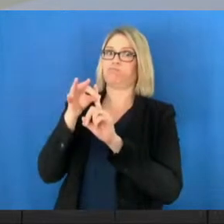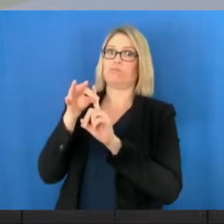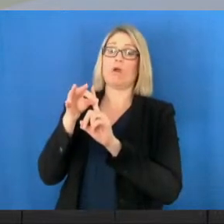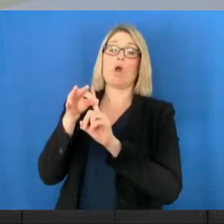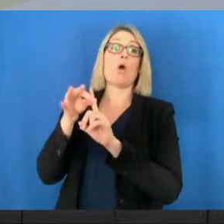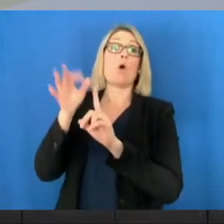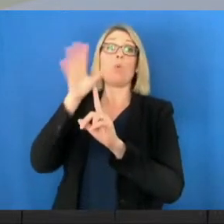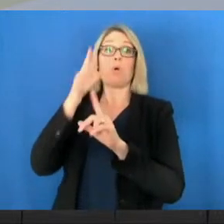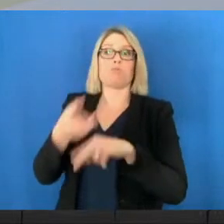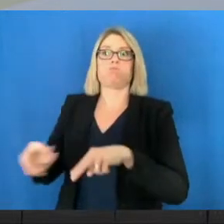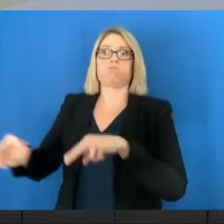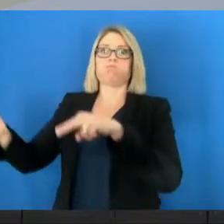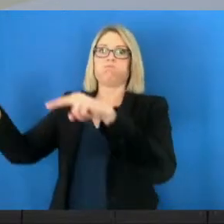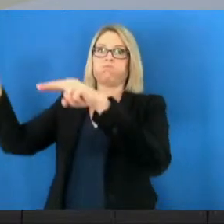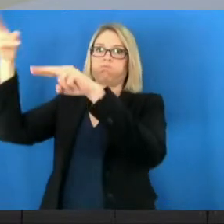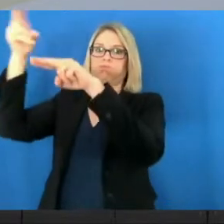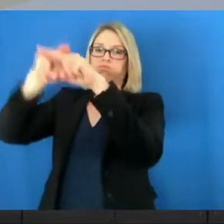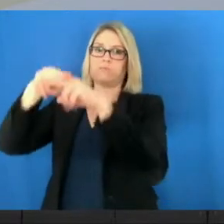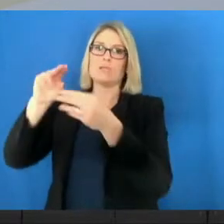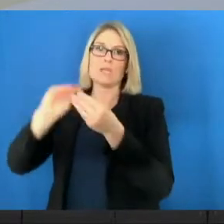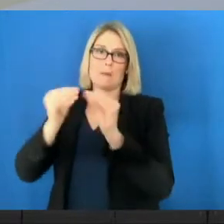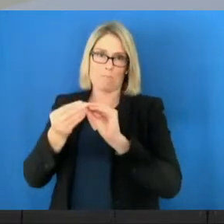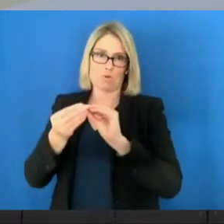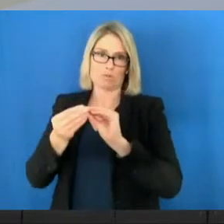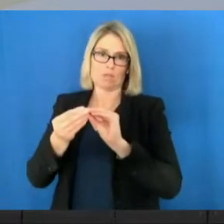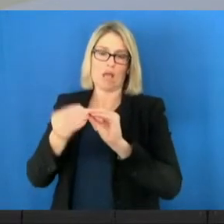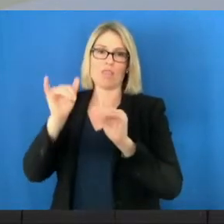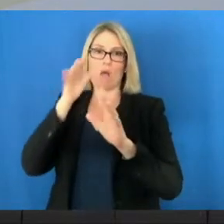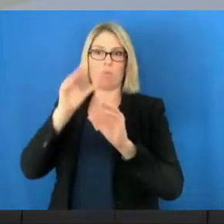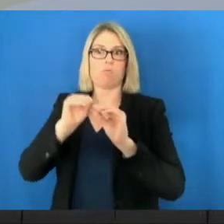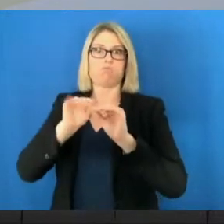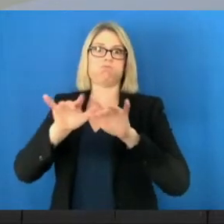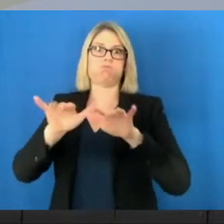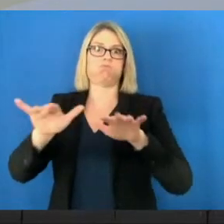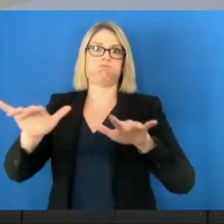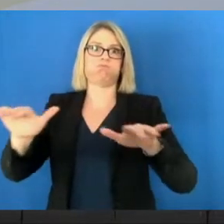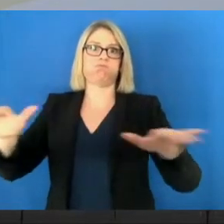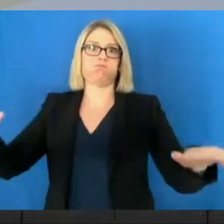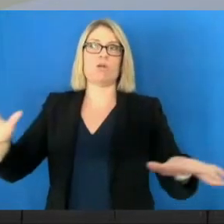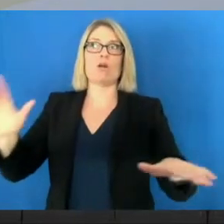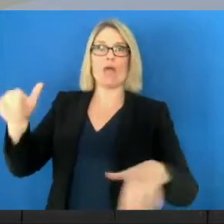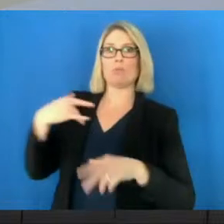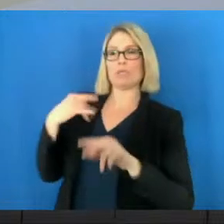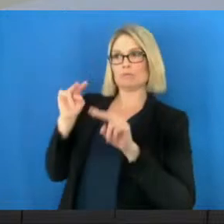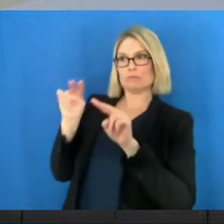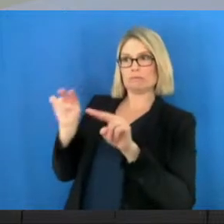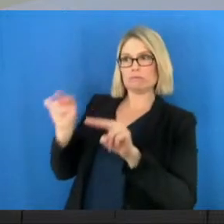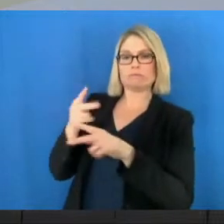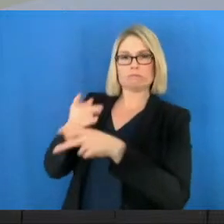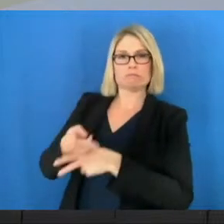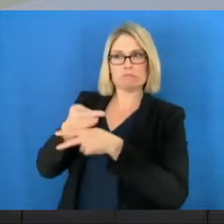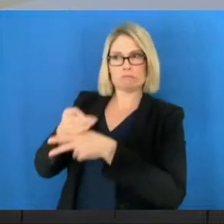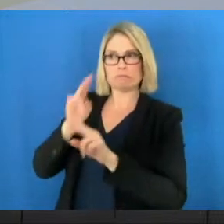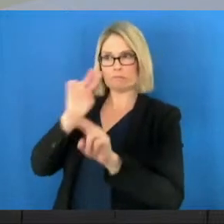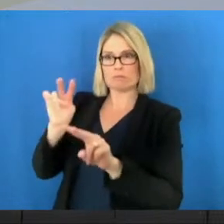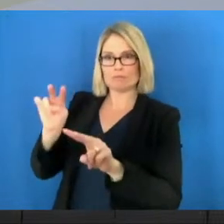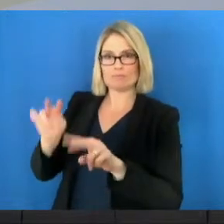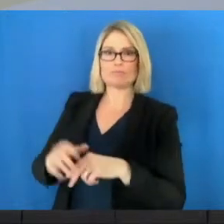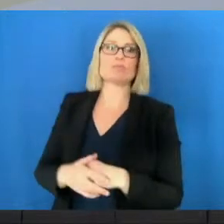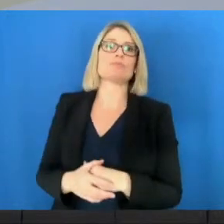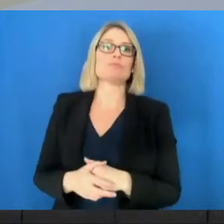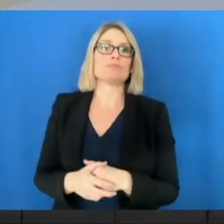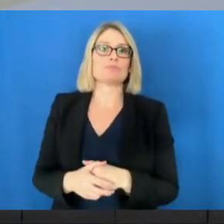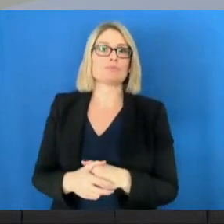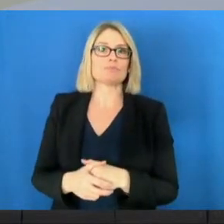in a country, and that will really influence what happens in this country. Hopeful, as I mentioned, about